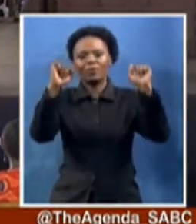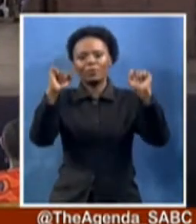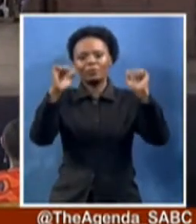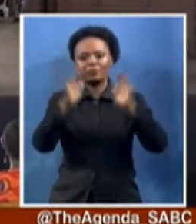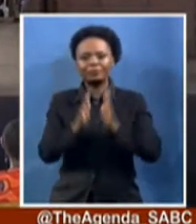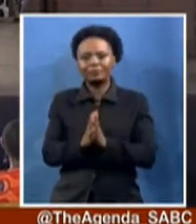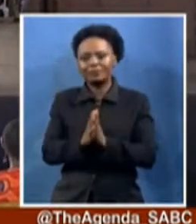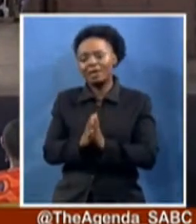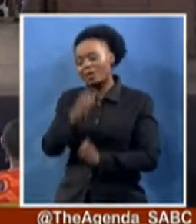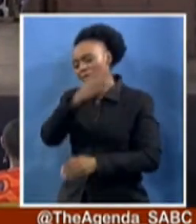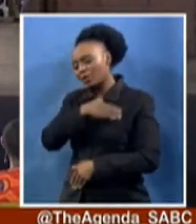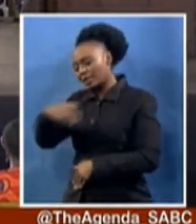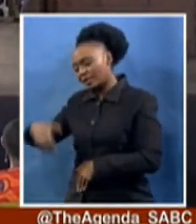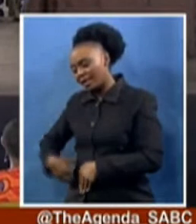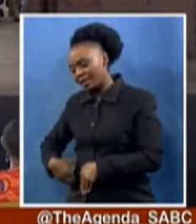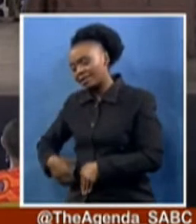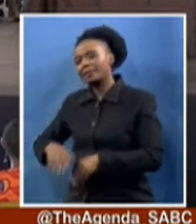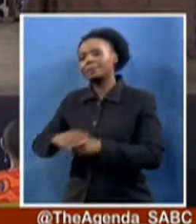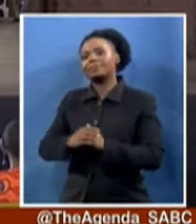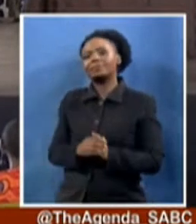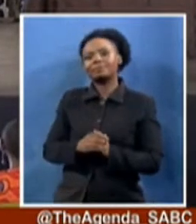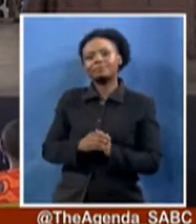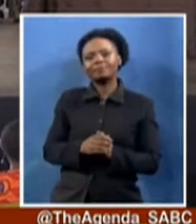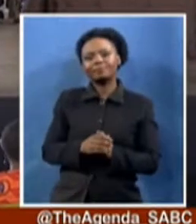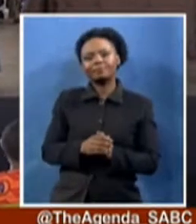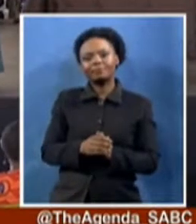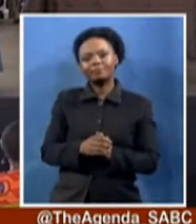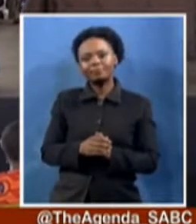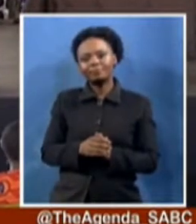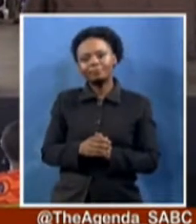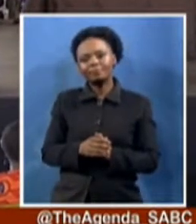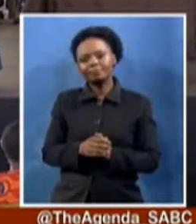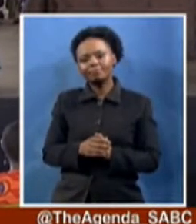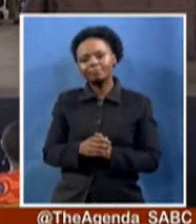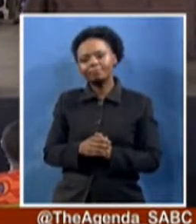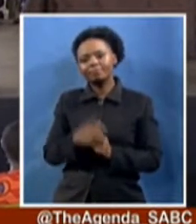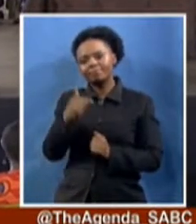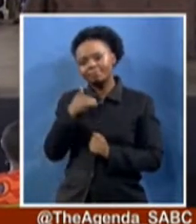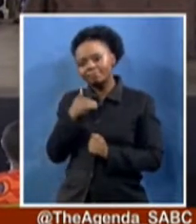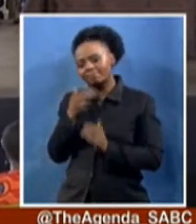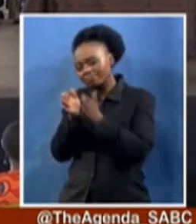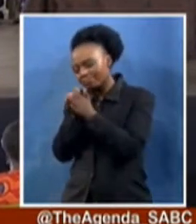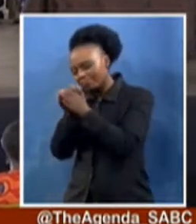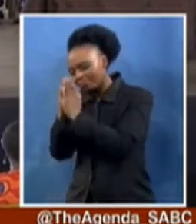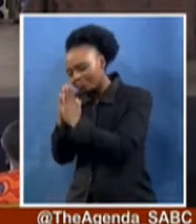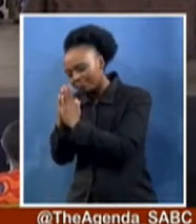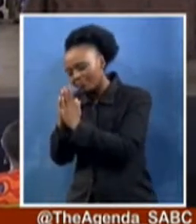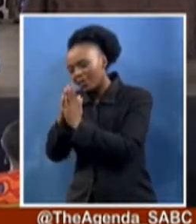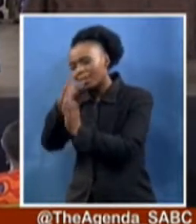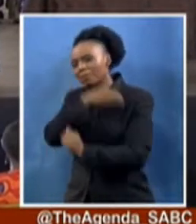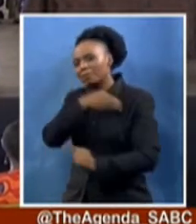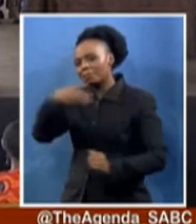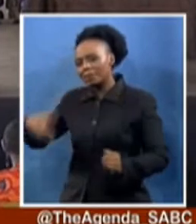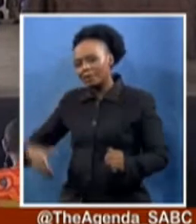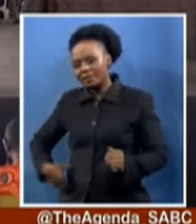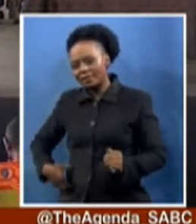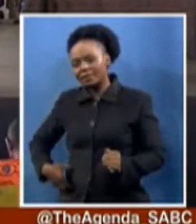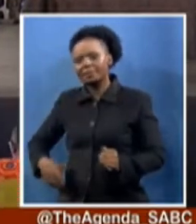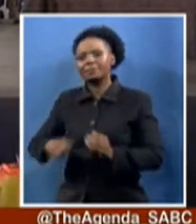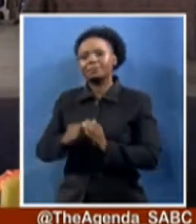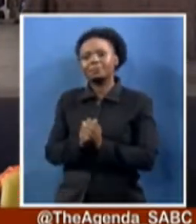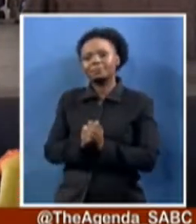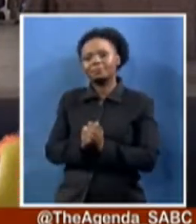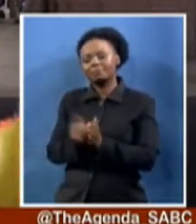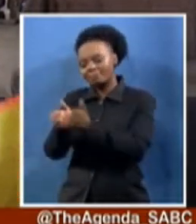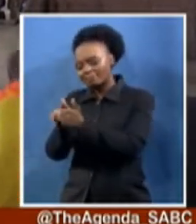urging you and pleading with you to come and address the nation.